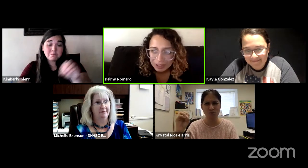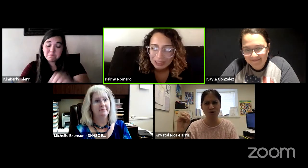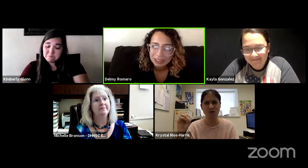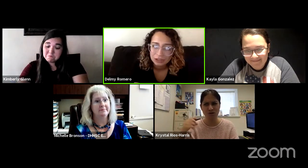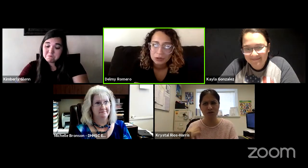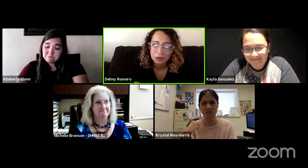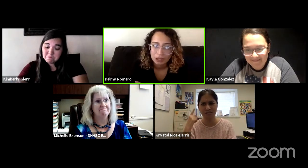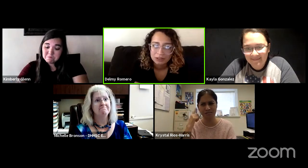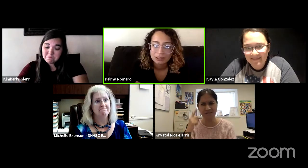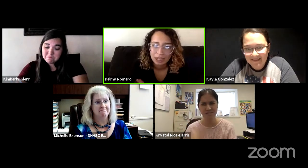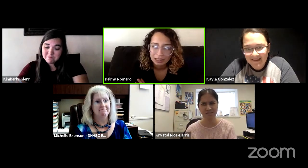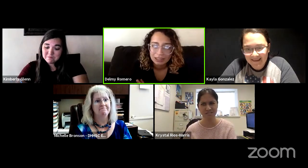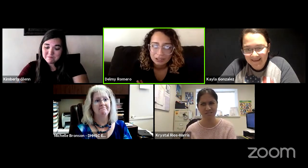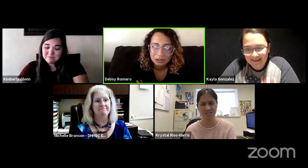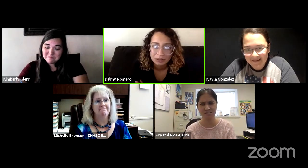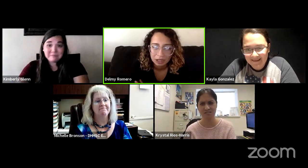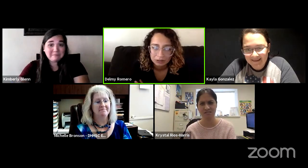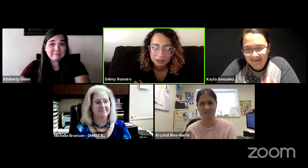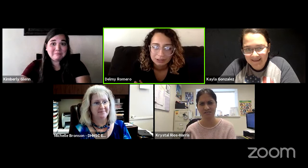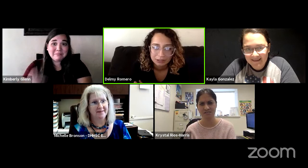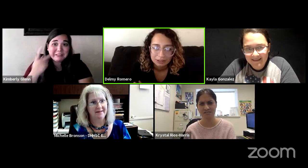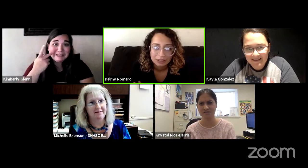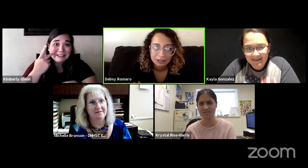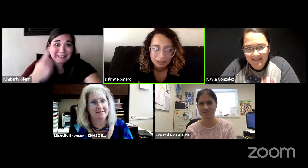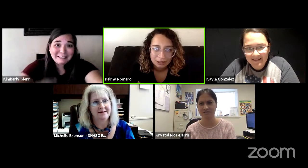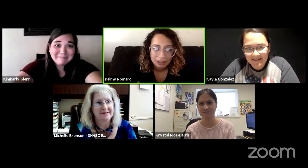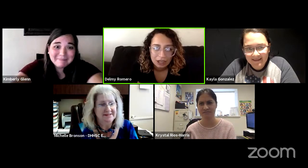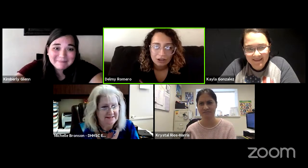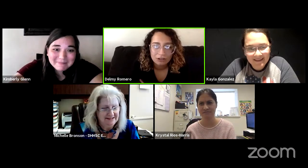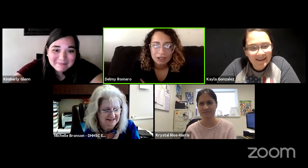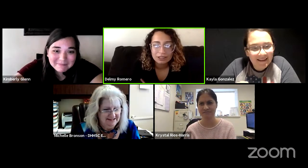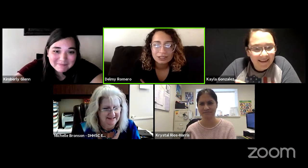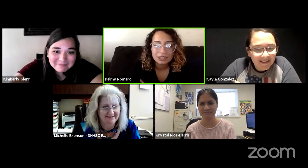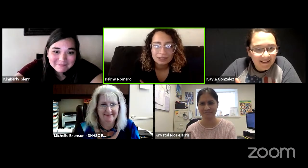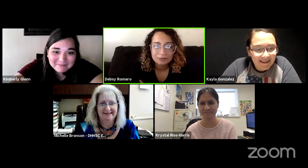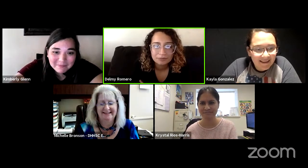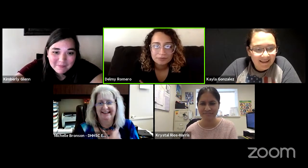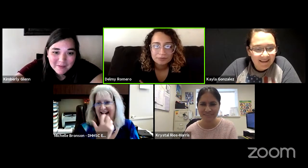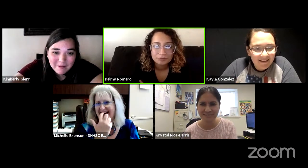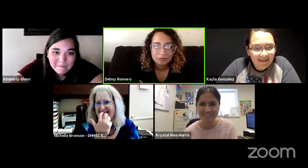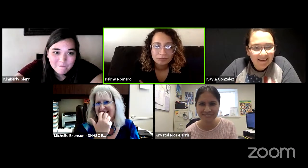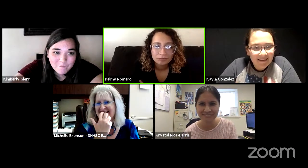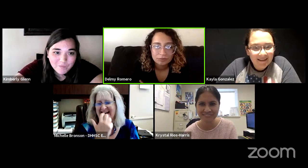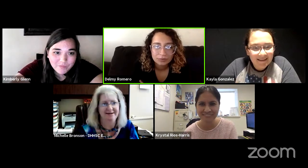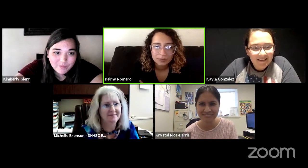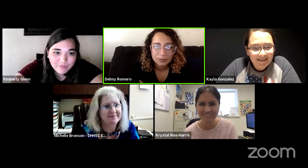2000? I'm going to say 2000. I think it's 2000. Okay, let's see.